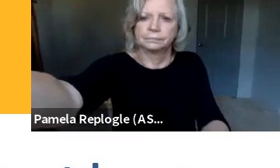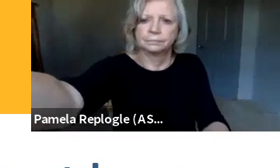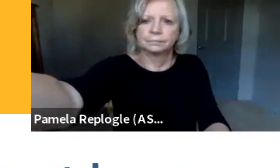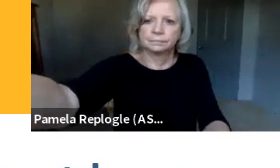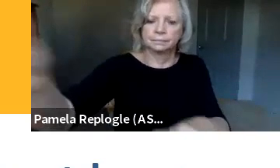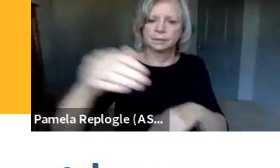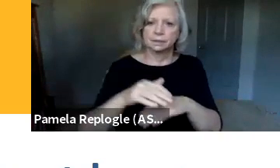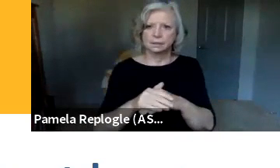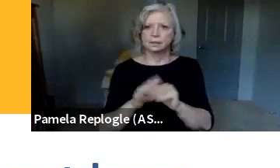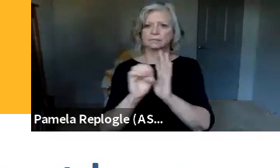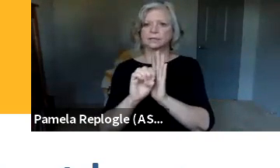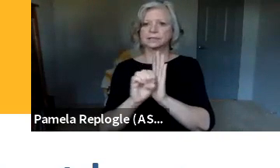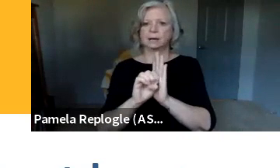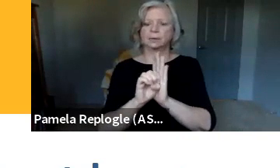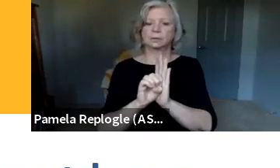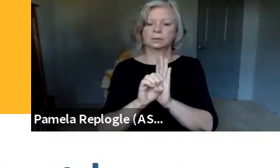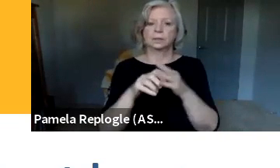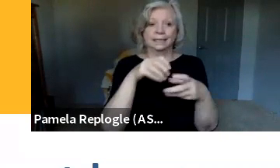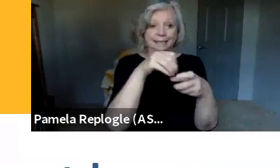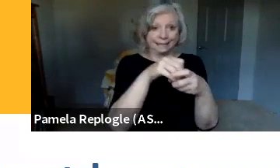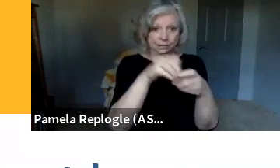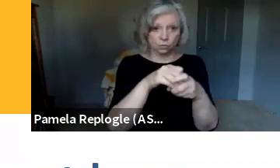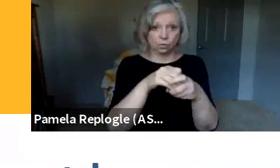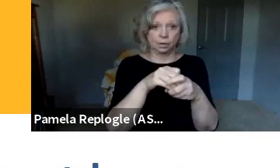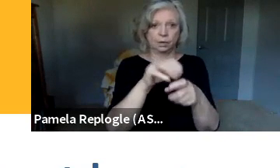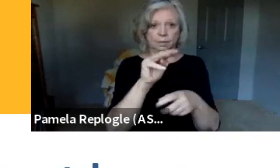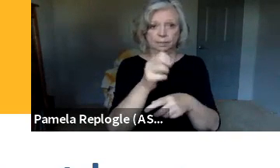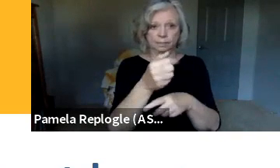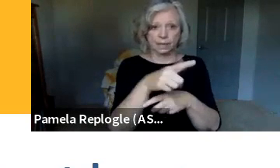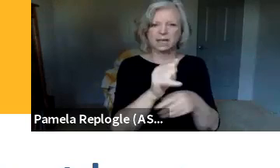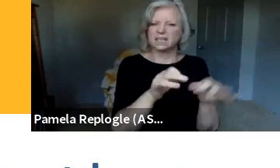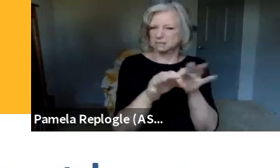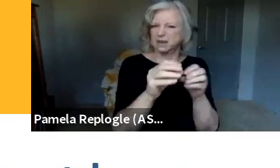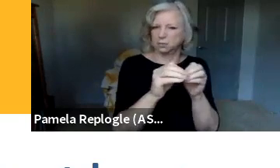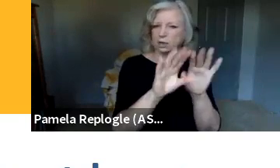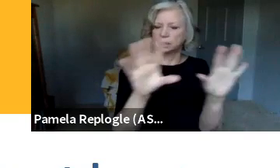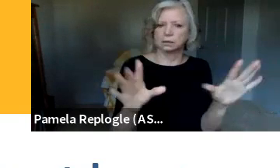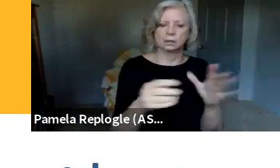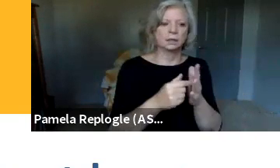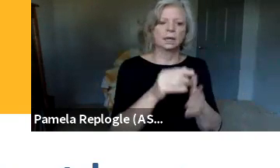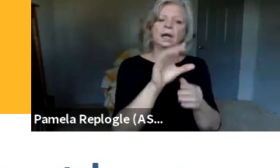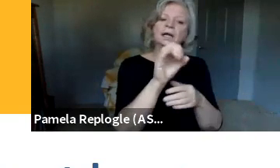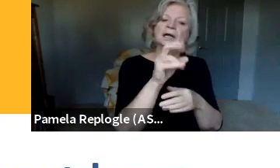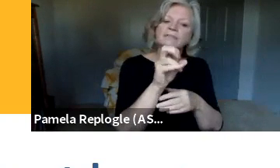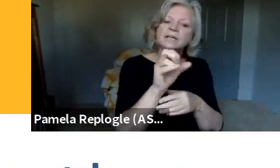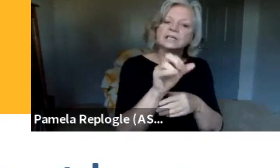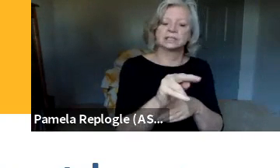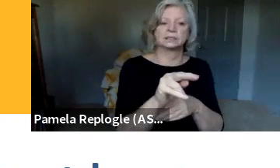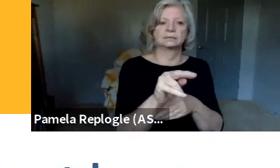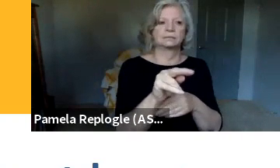So one example of an indoor mega event is a convention or a sporting